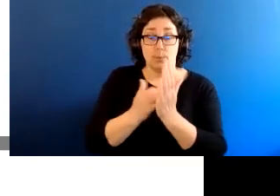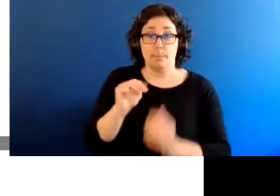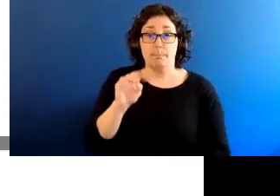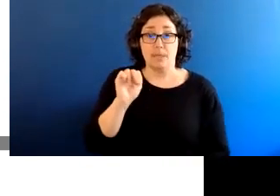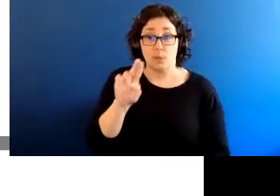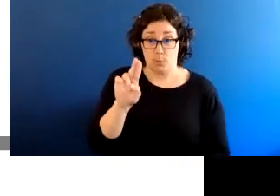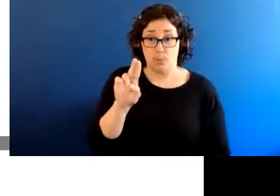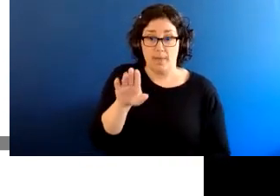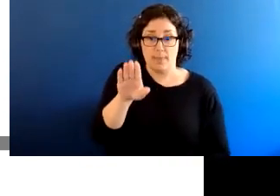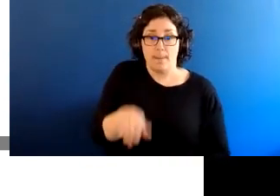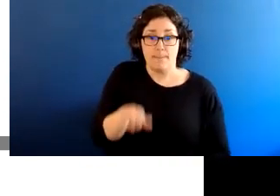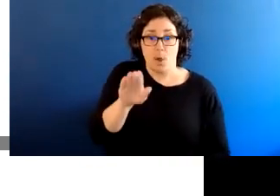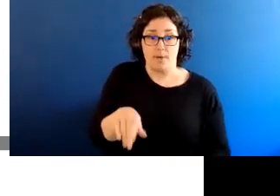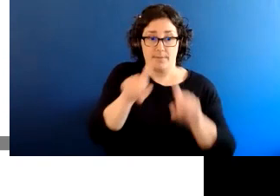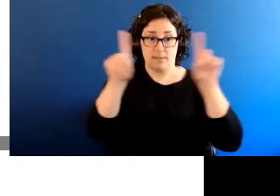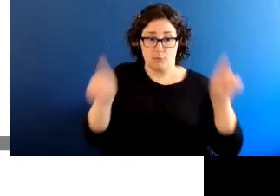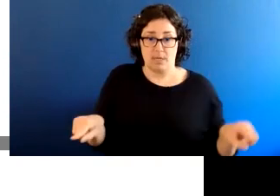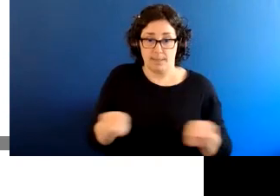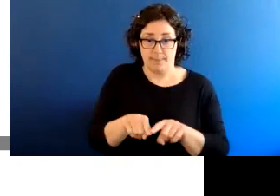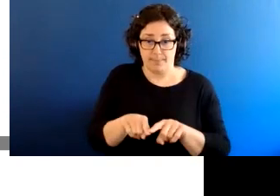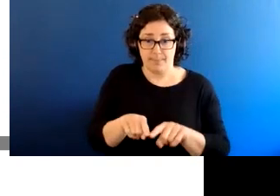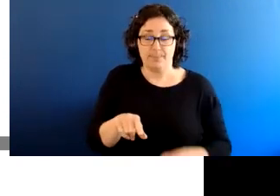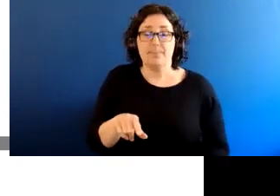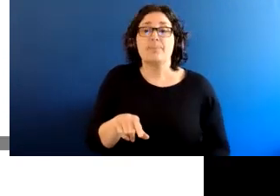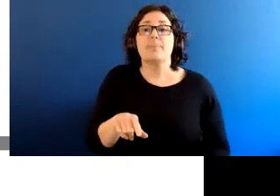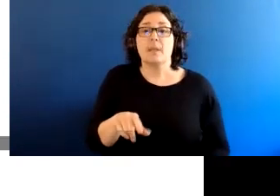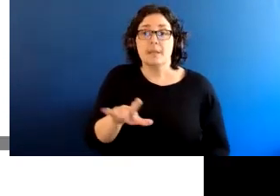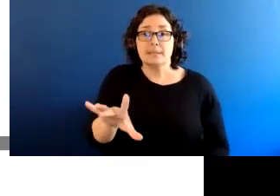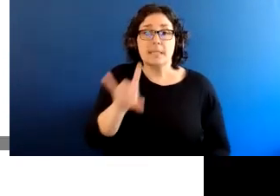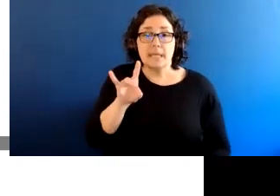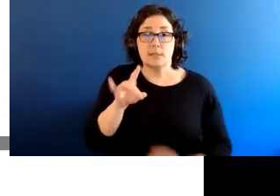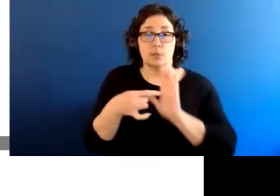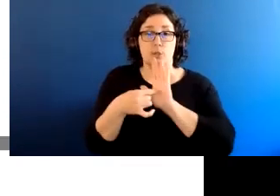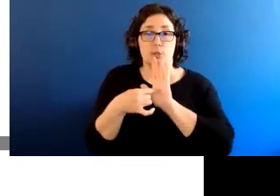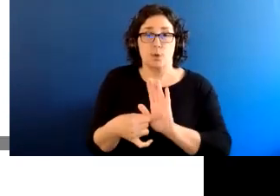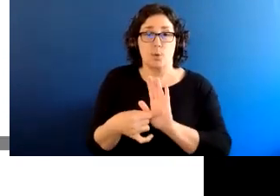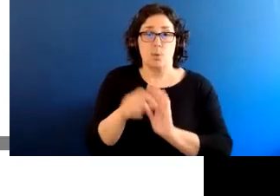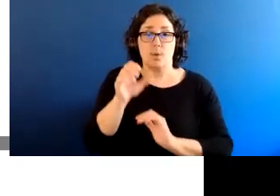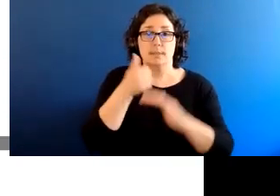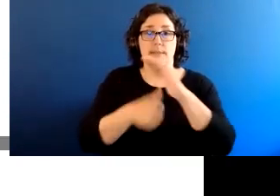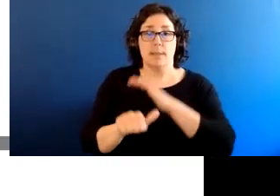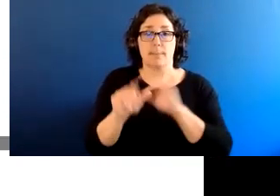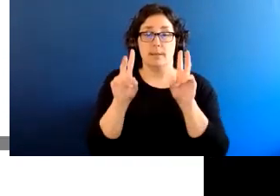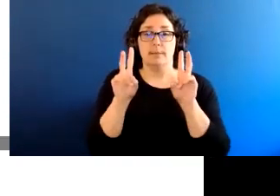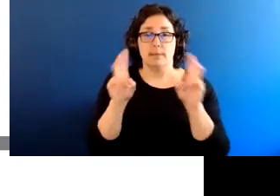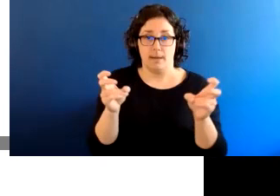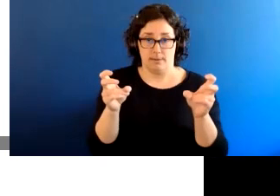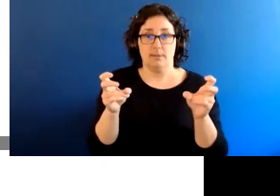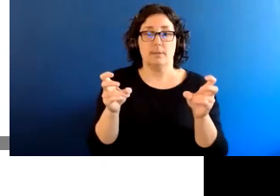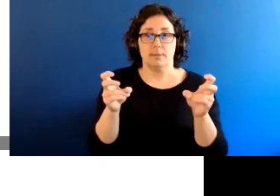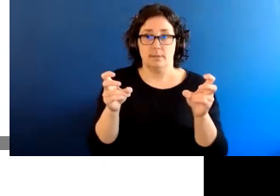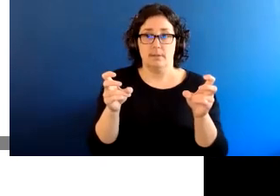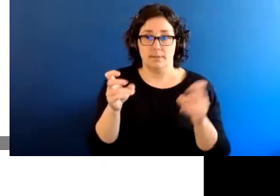And that is at the bottom of your screen. And then you select Show Subtitles, as you can see in